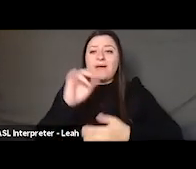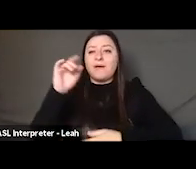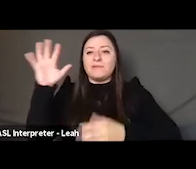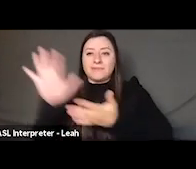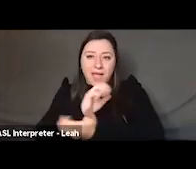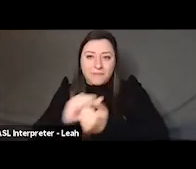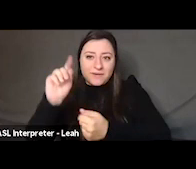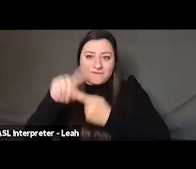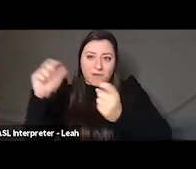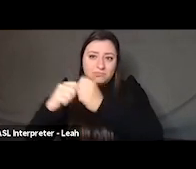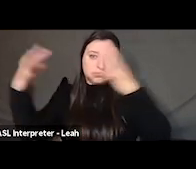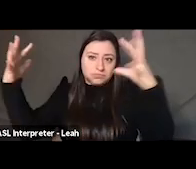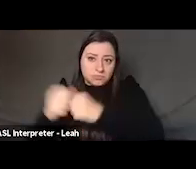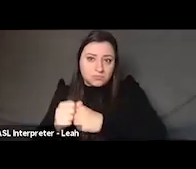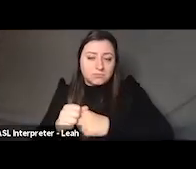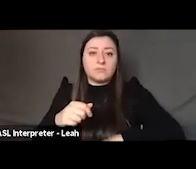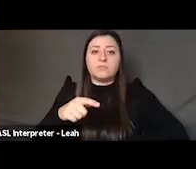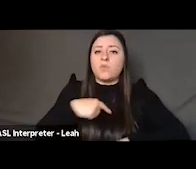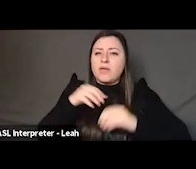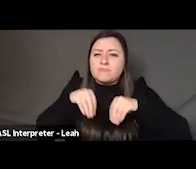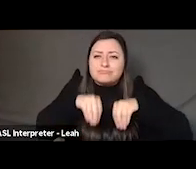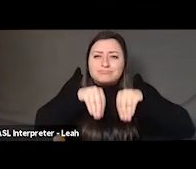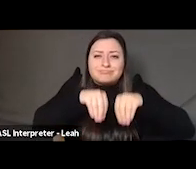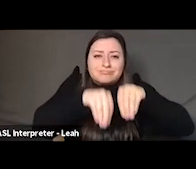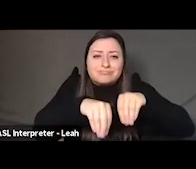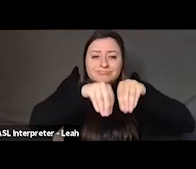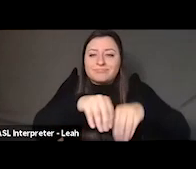tiny forest in those playgrounds to get the kids,